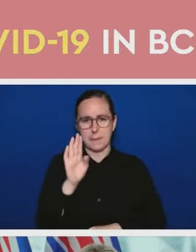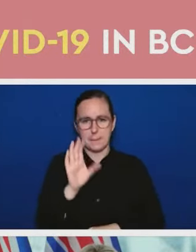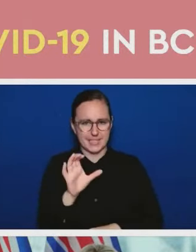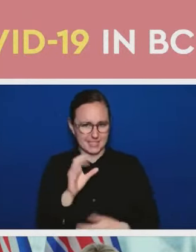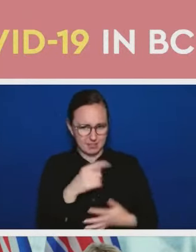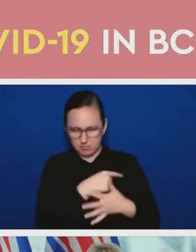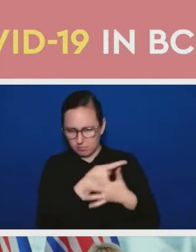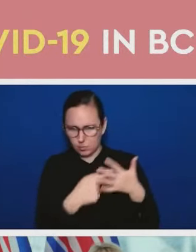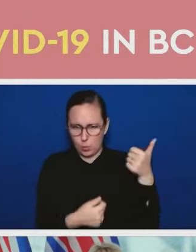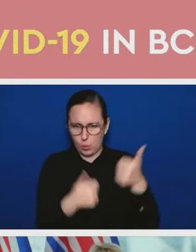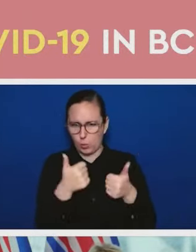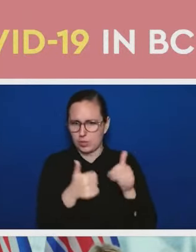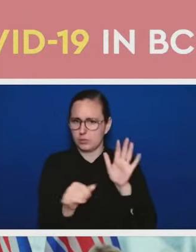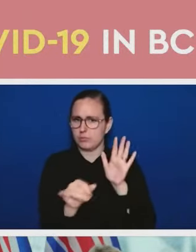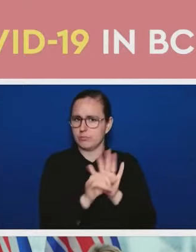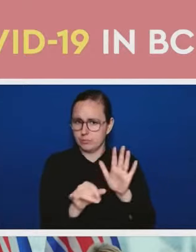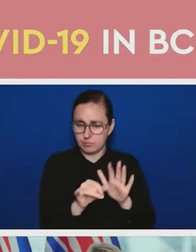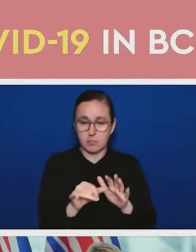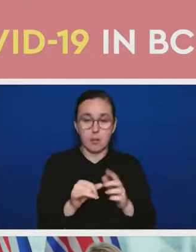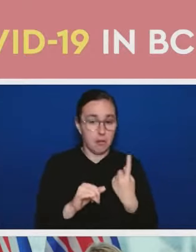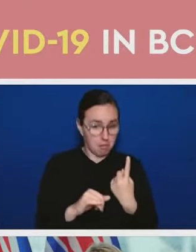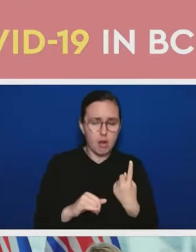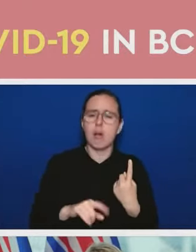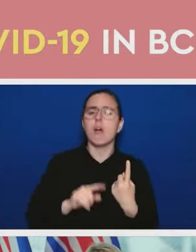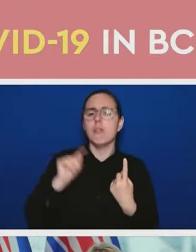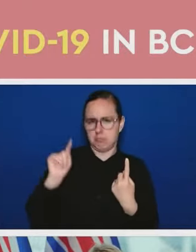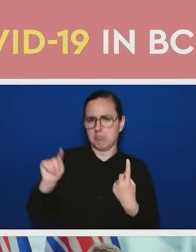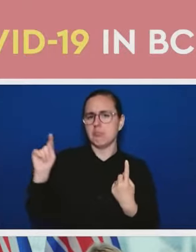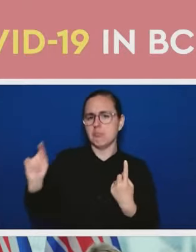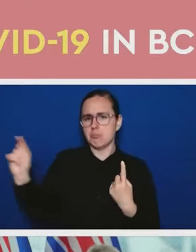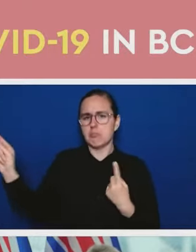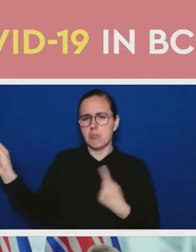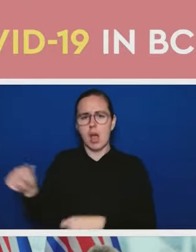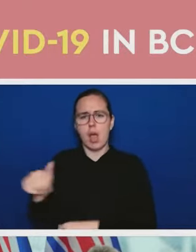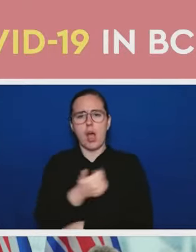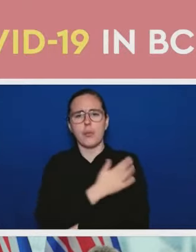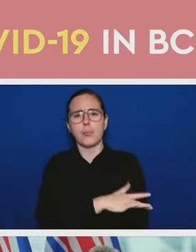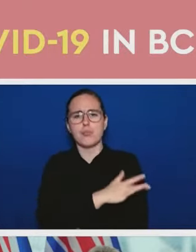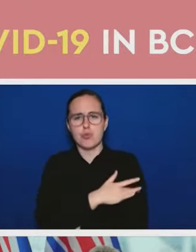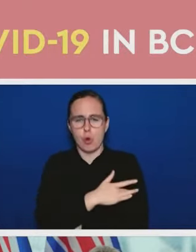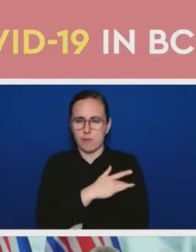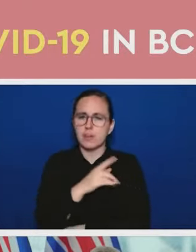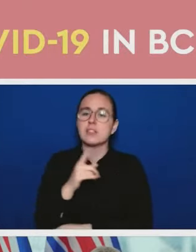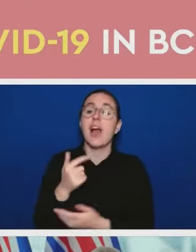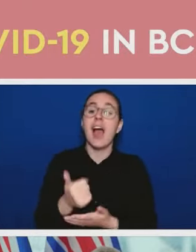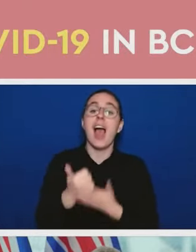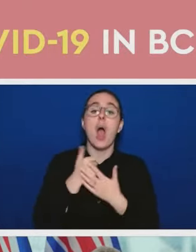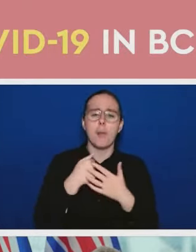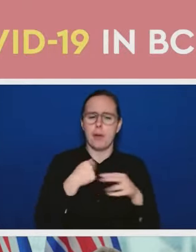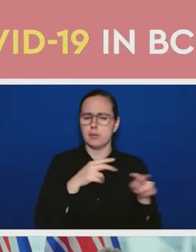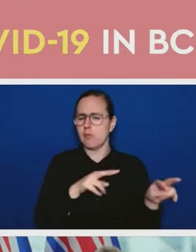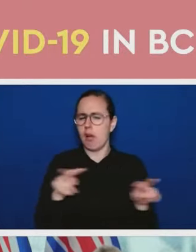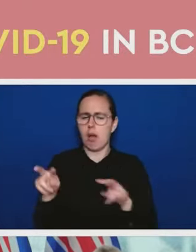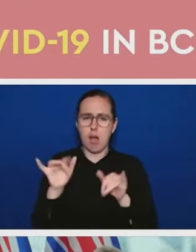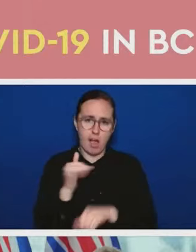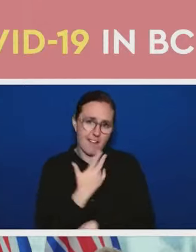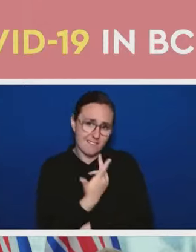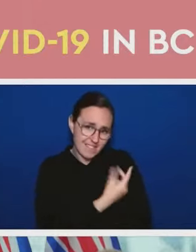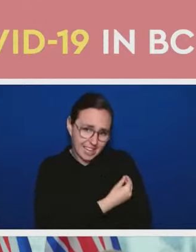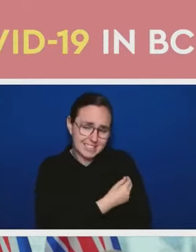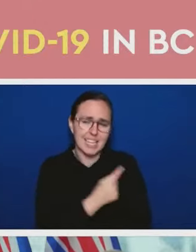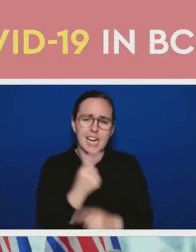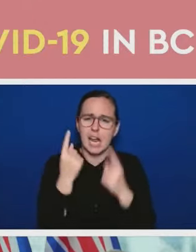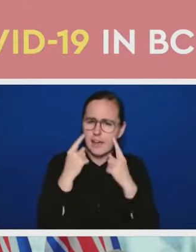understanding of vaccine effectiveness, as well as the trends in what is spreading where around the